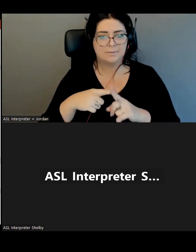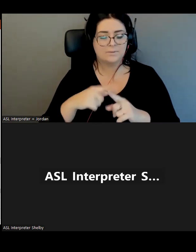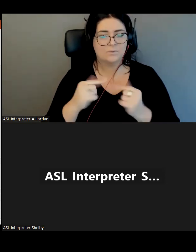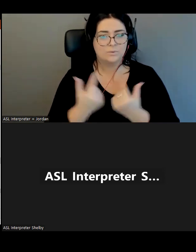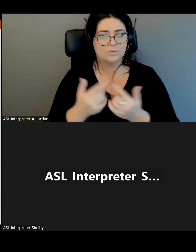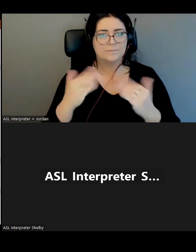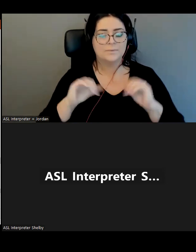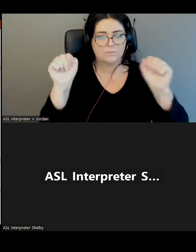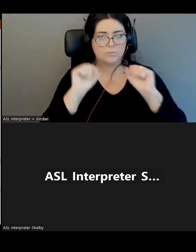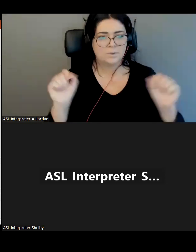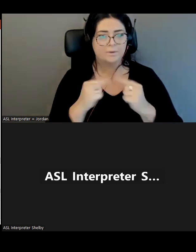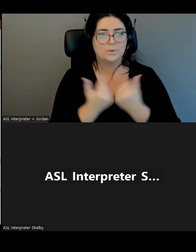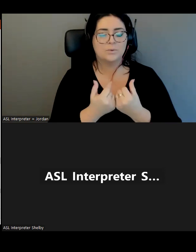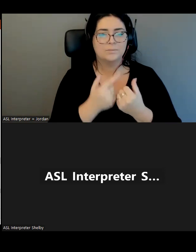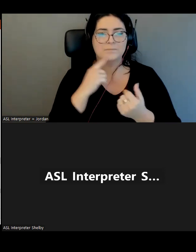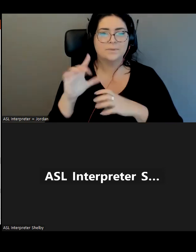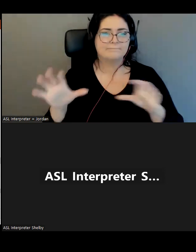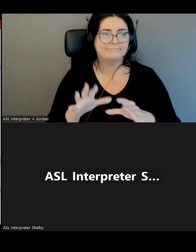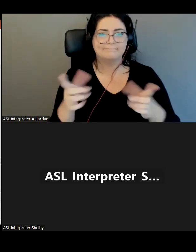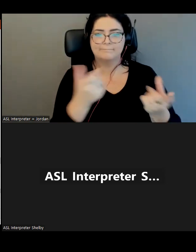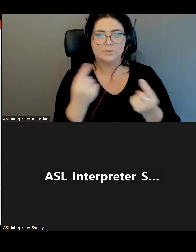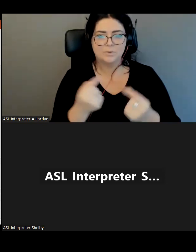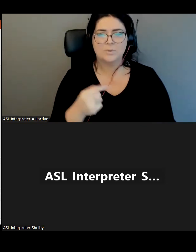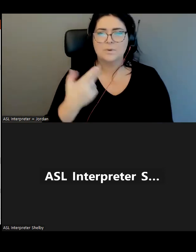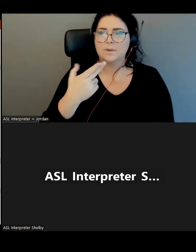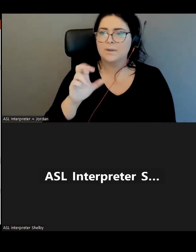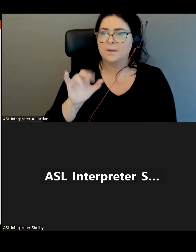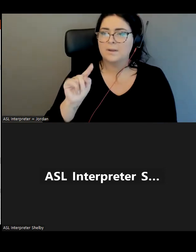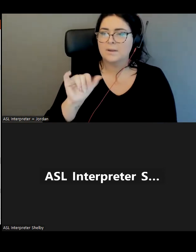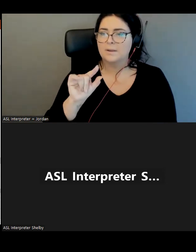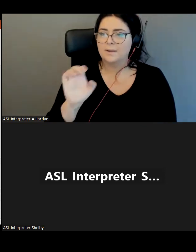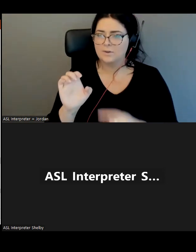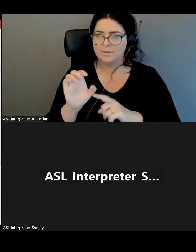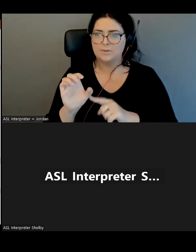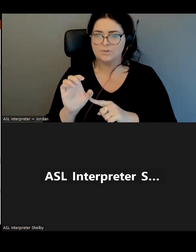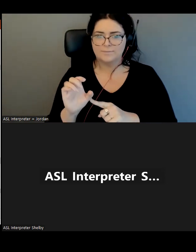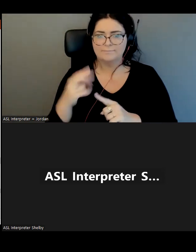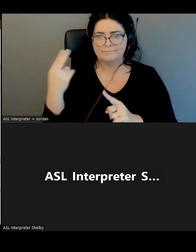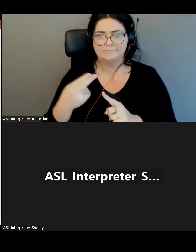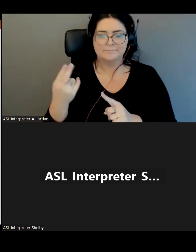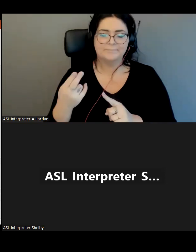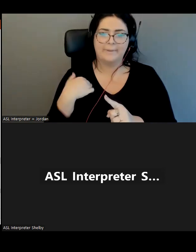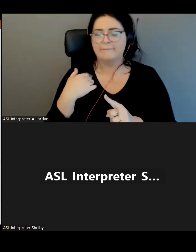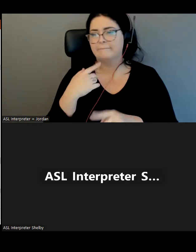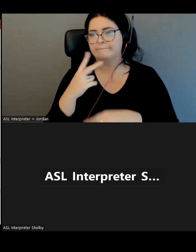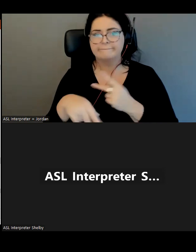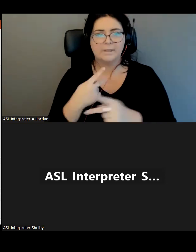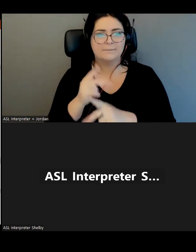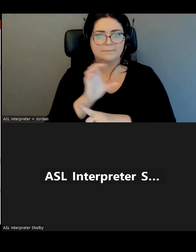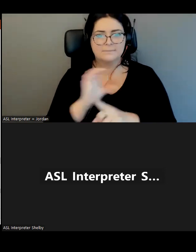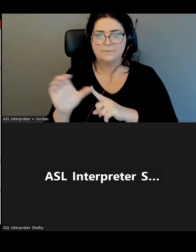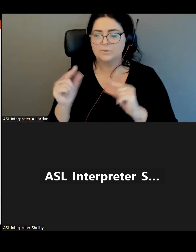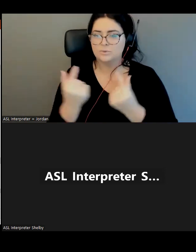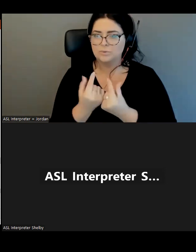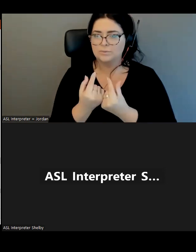have recreation. Heritage is one that wasn't mentioned, but we do have a number of heritage type cultural groups